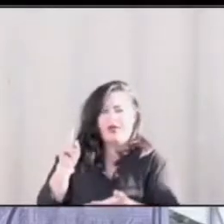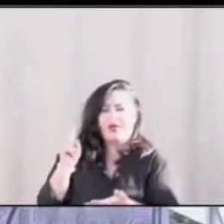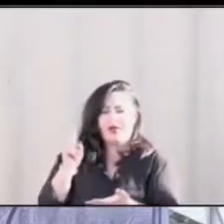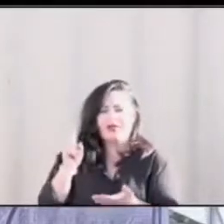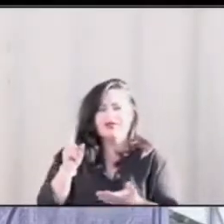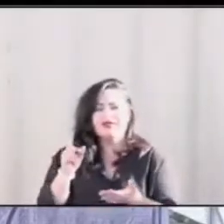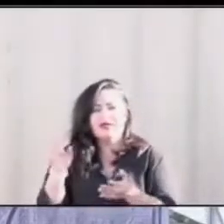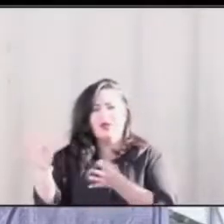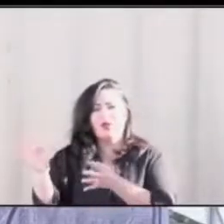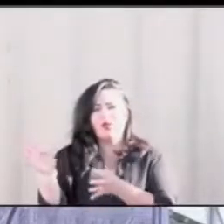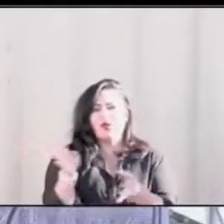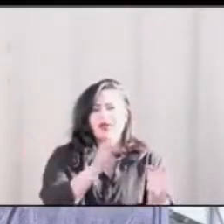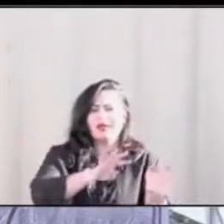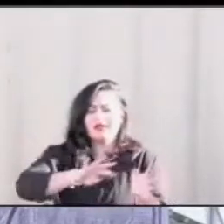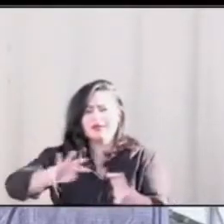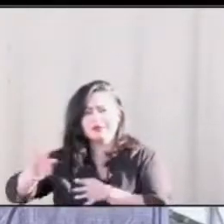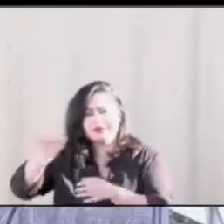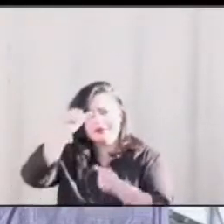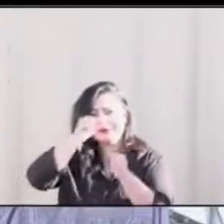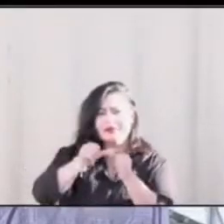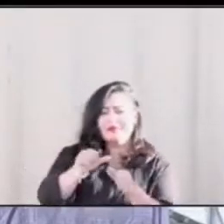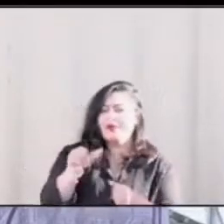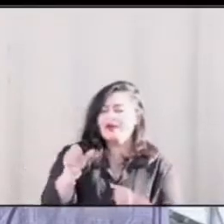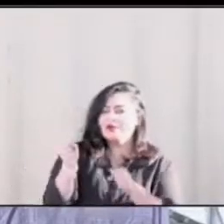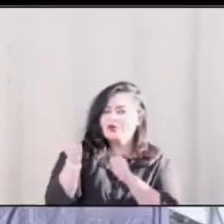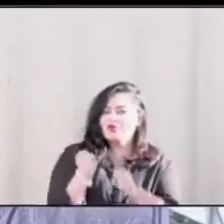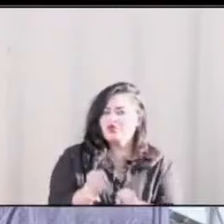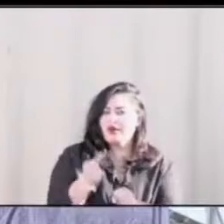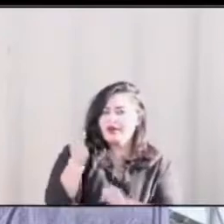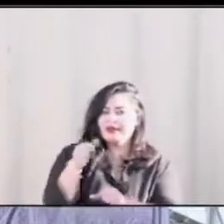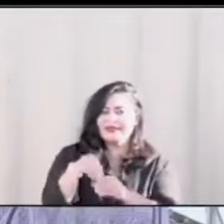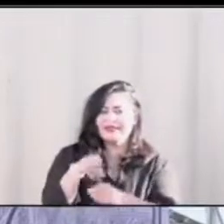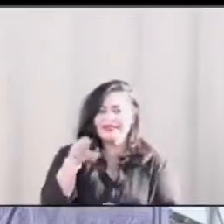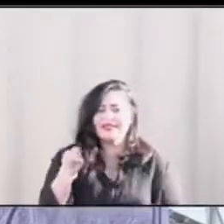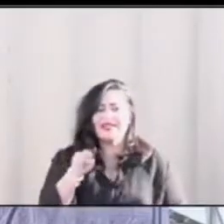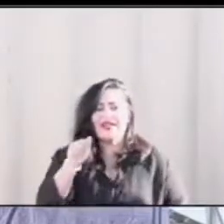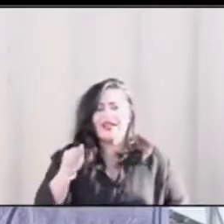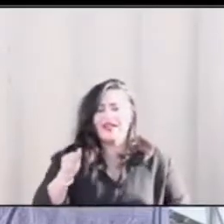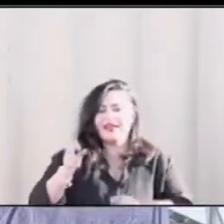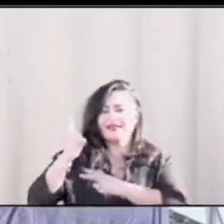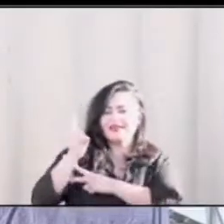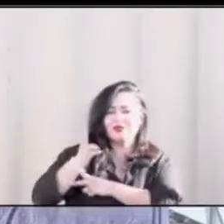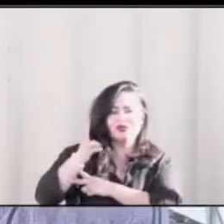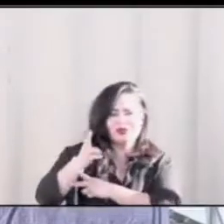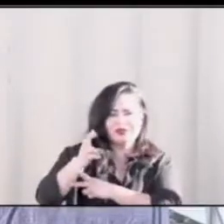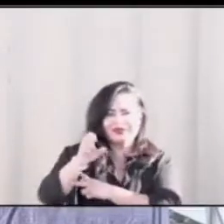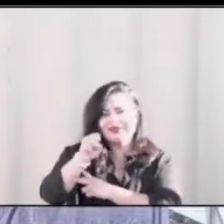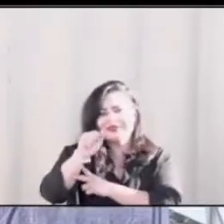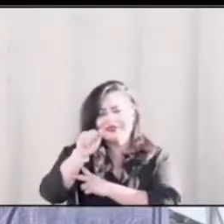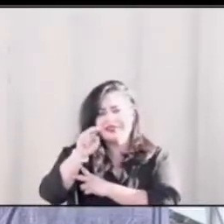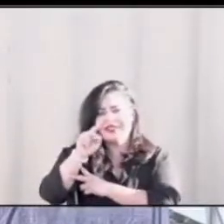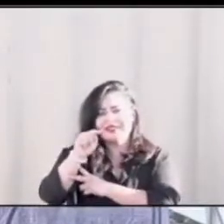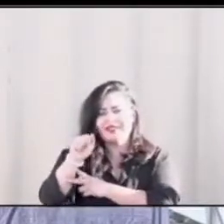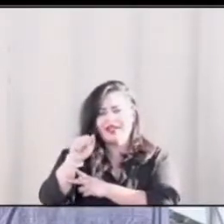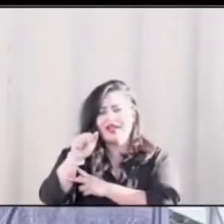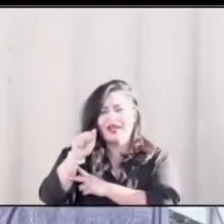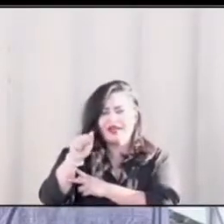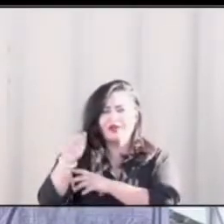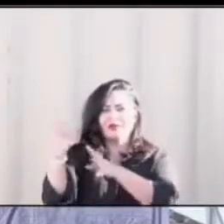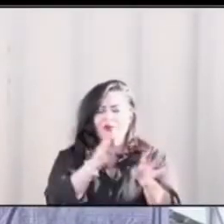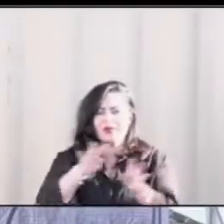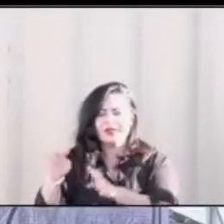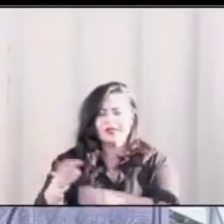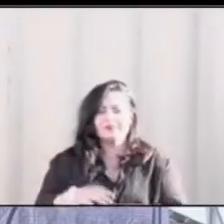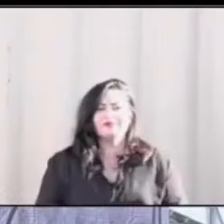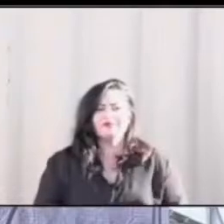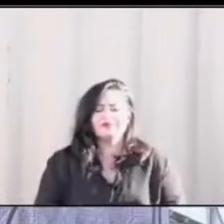of the strongest Santa Ana wind events we've seen in recent memory. Those historic Santa Ana winds combined with extremely dry fuels out